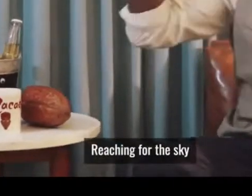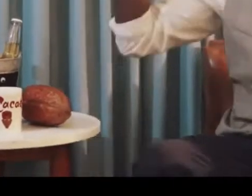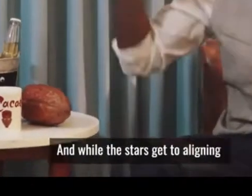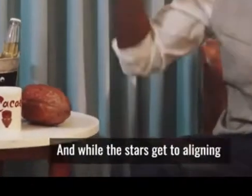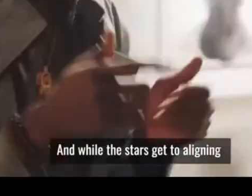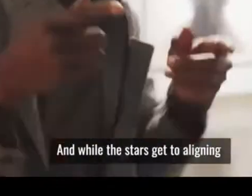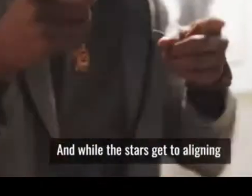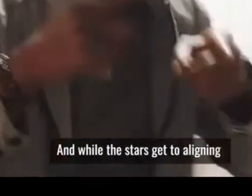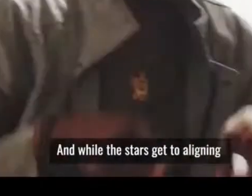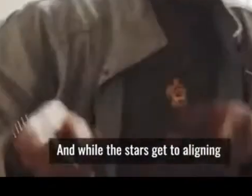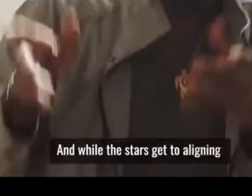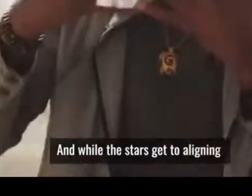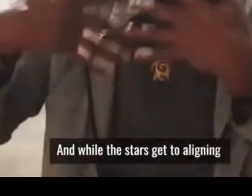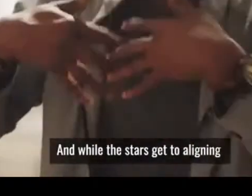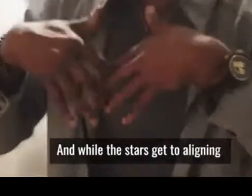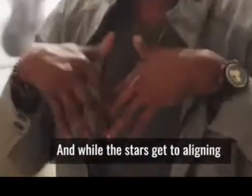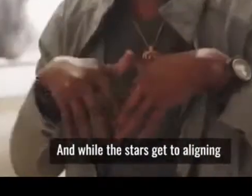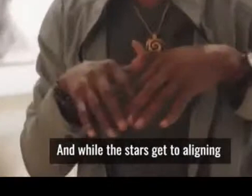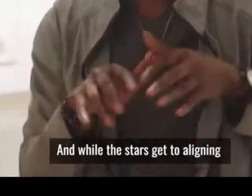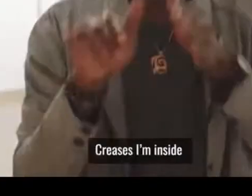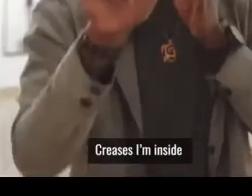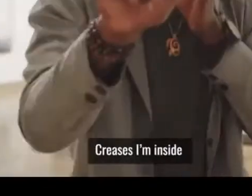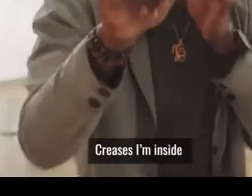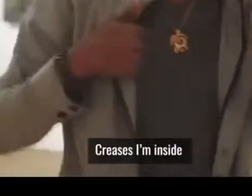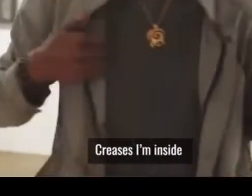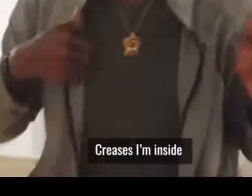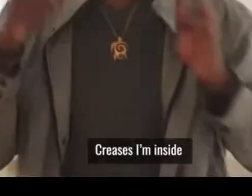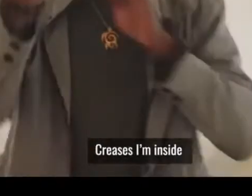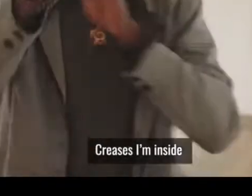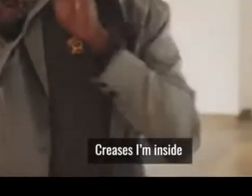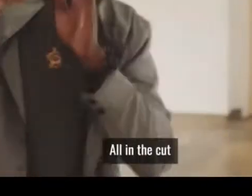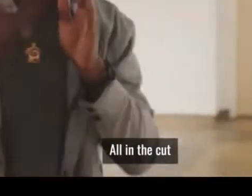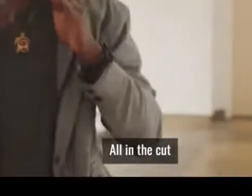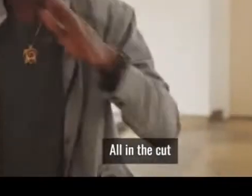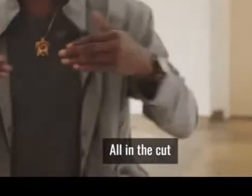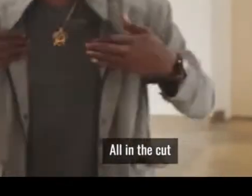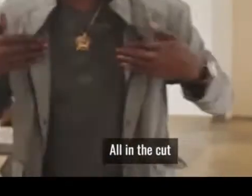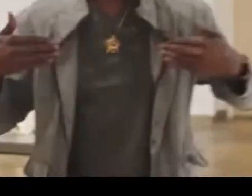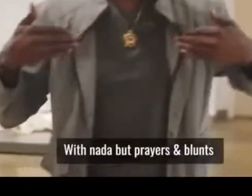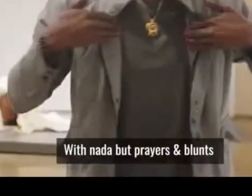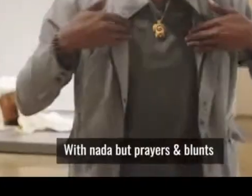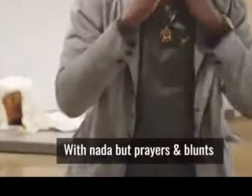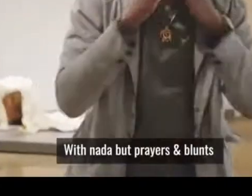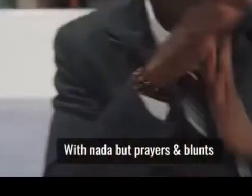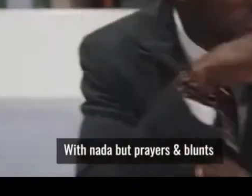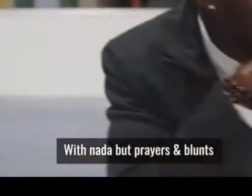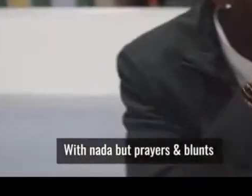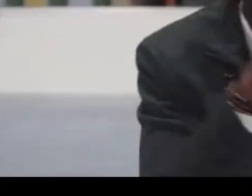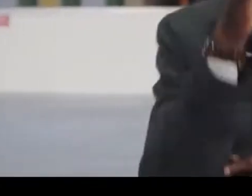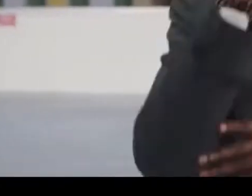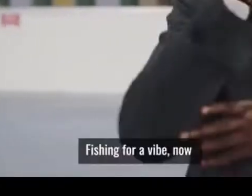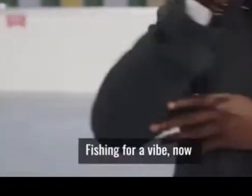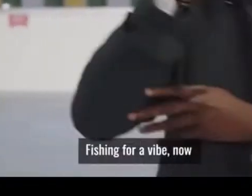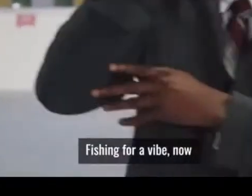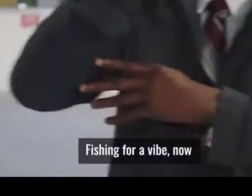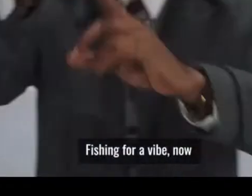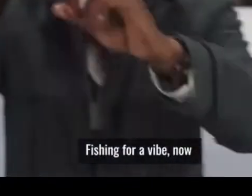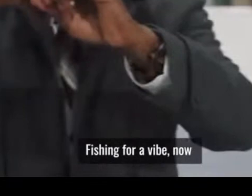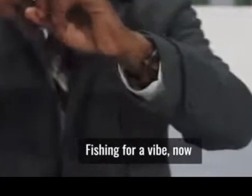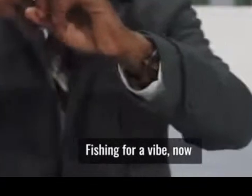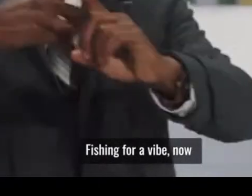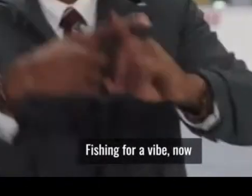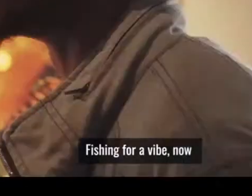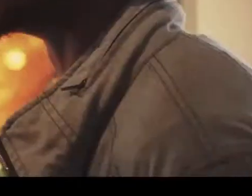the sky, and while the stars get to align and creases, I'm inside, all in the cut with nada but players and blunts. Fishing for